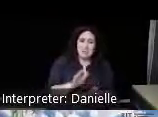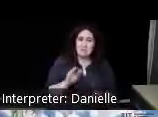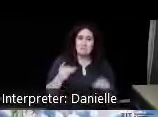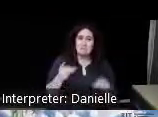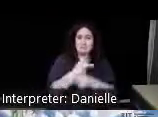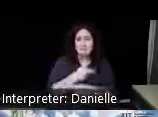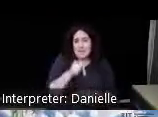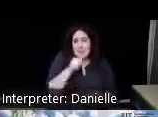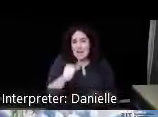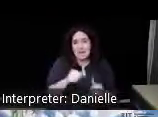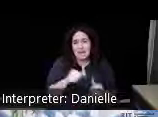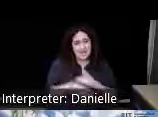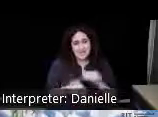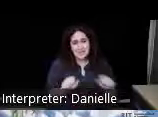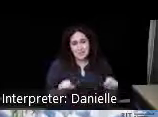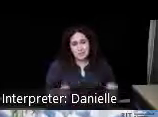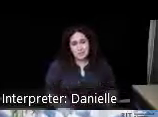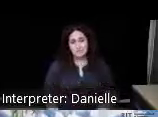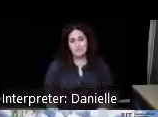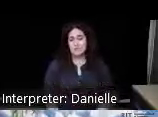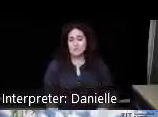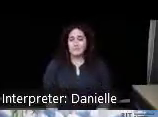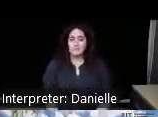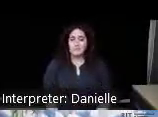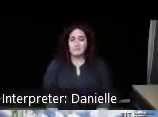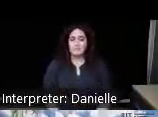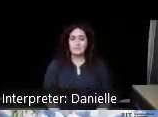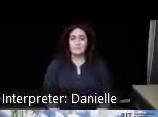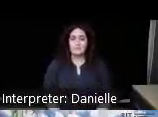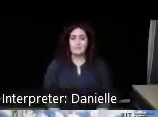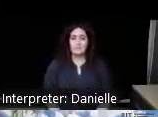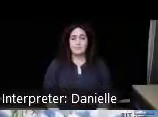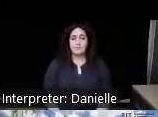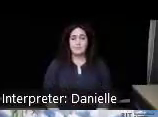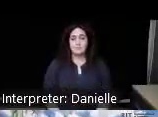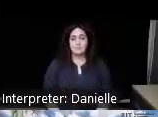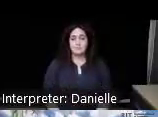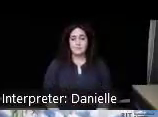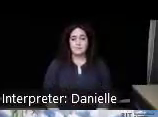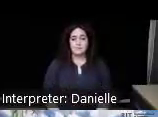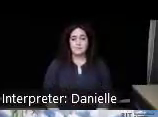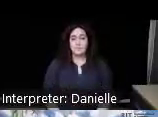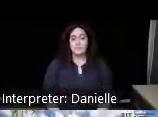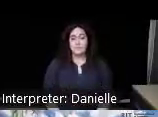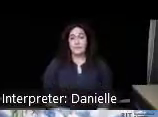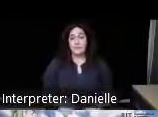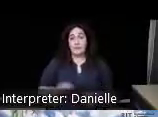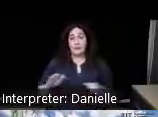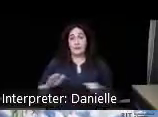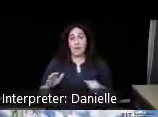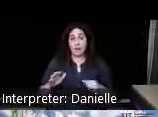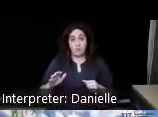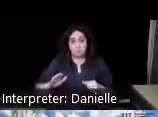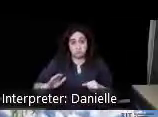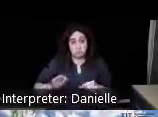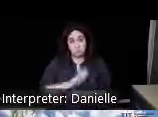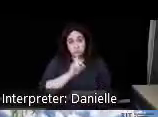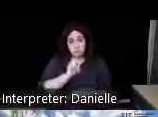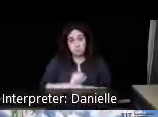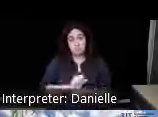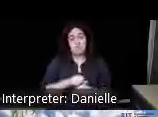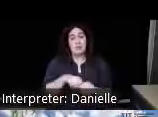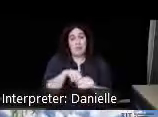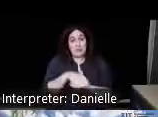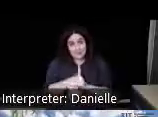Next, I want to share that making fully accessible papers requires a lot of expertise, and